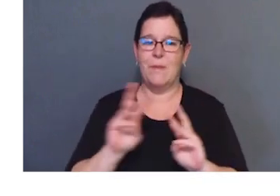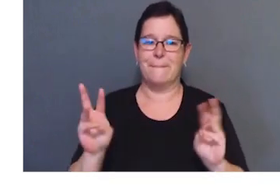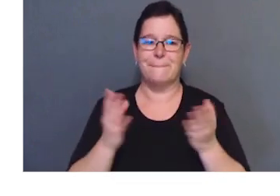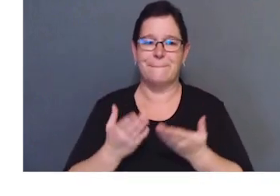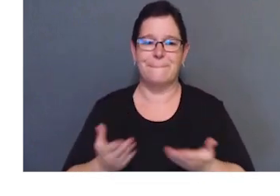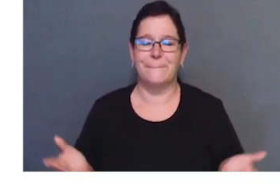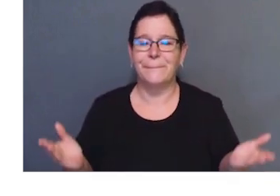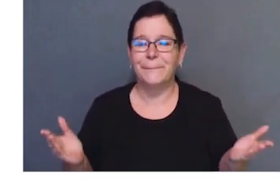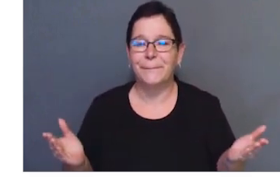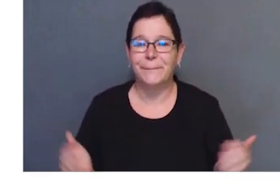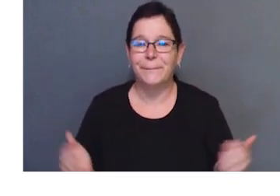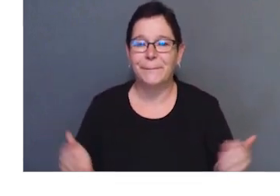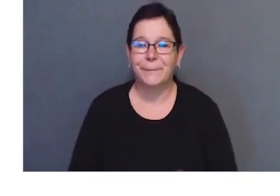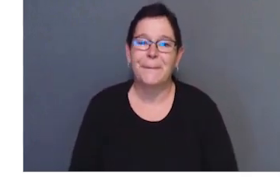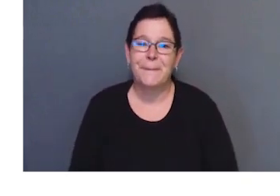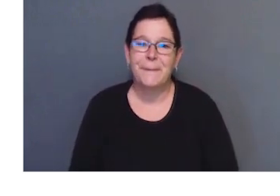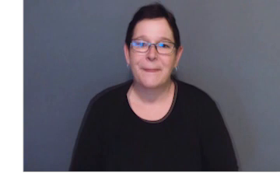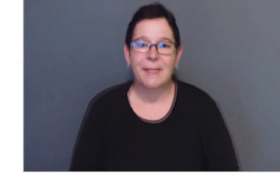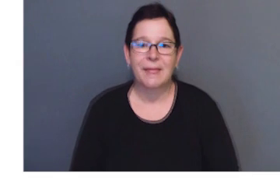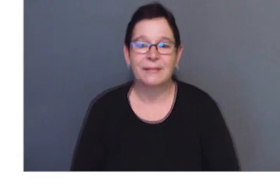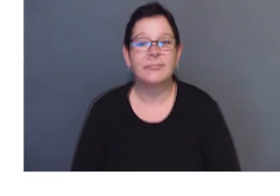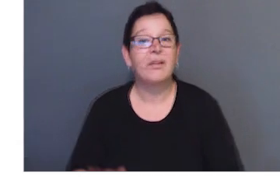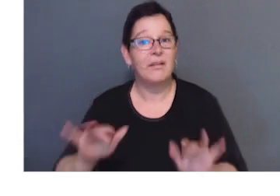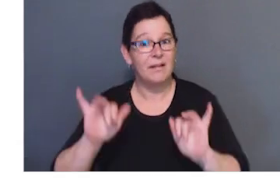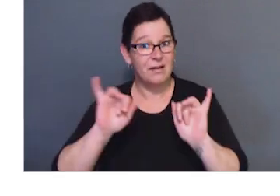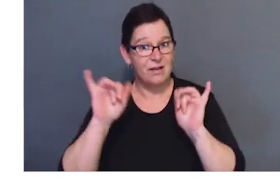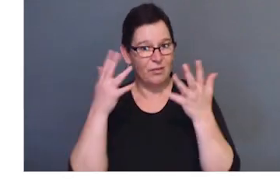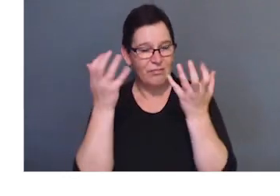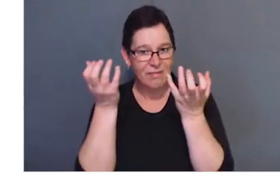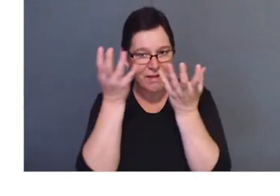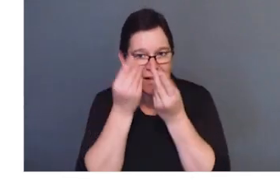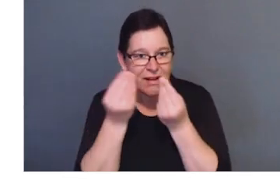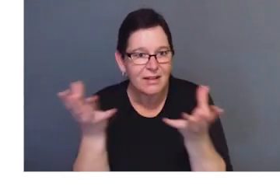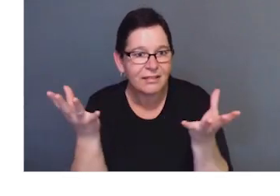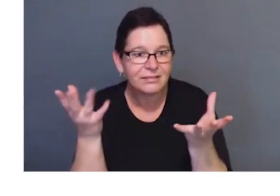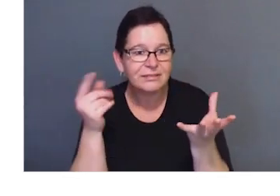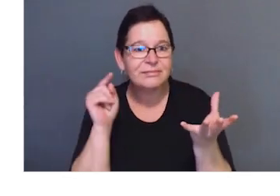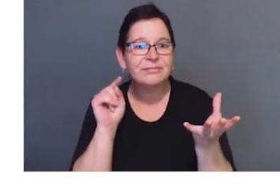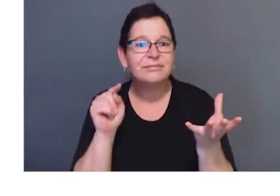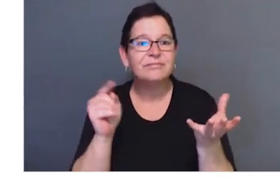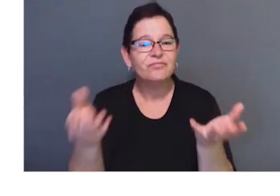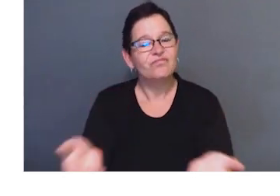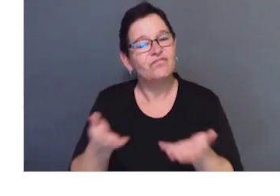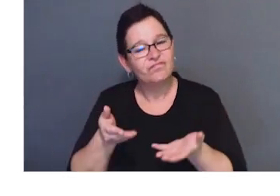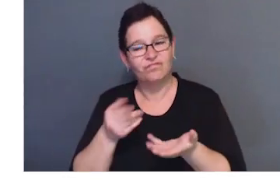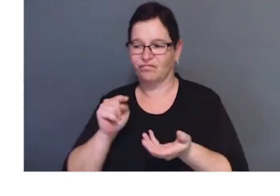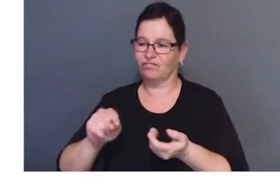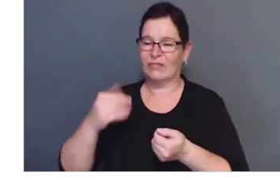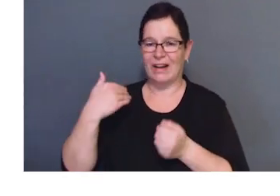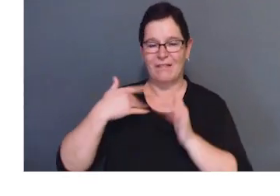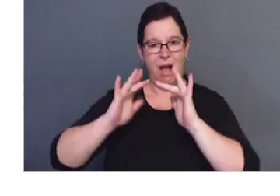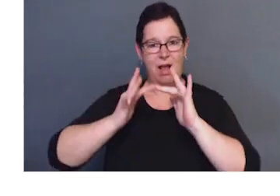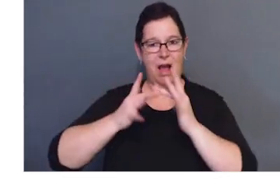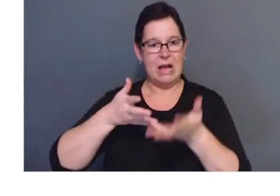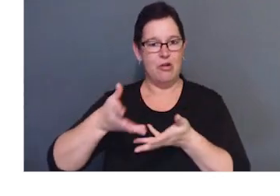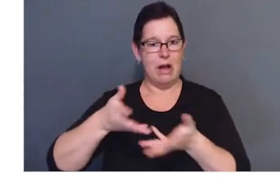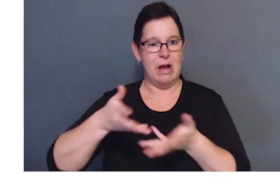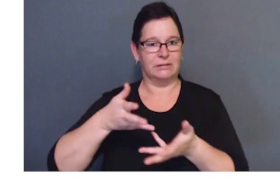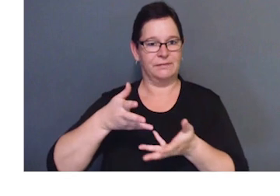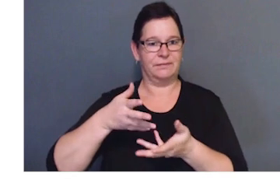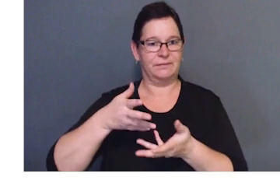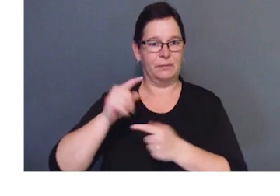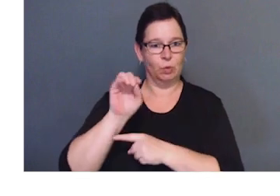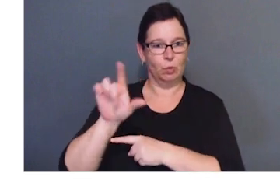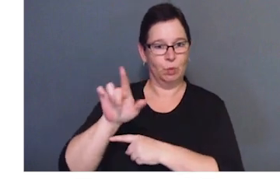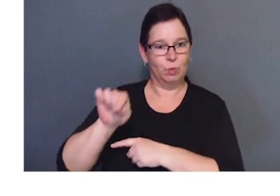We would also like to invite you to try out our new online interactive tool called Learn About Your Taxes. Go to the address on your